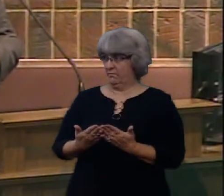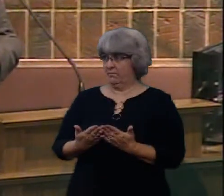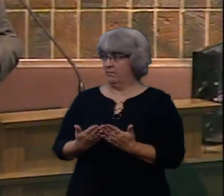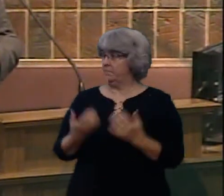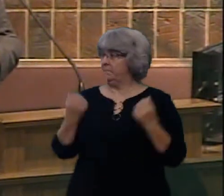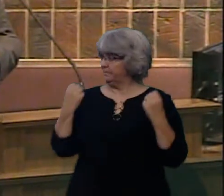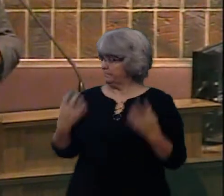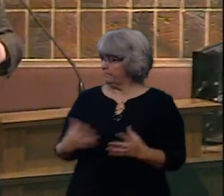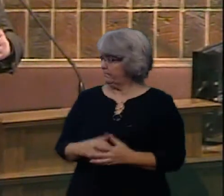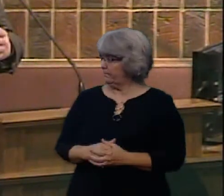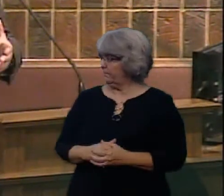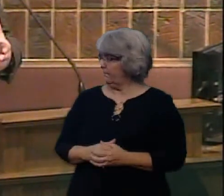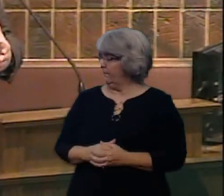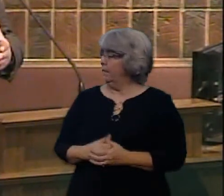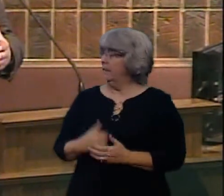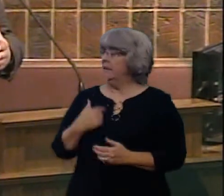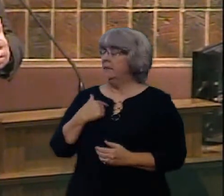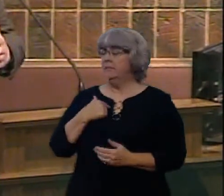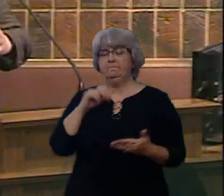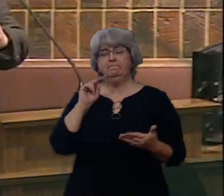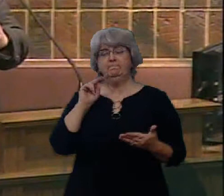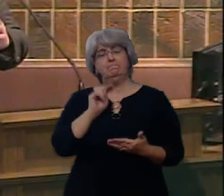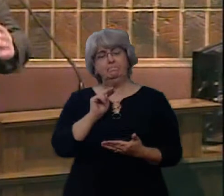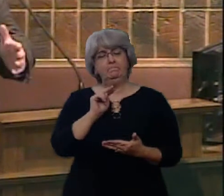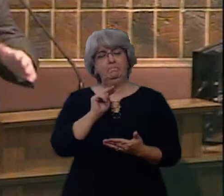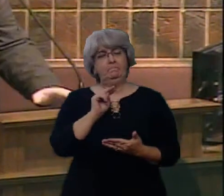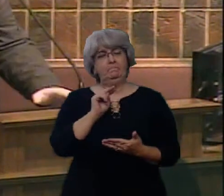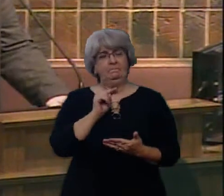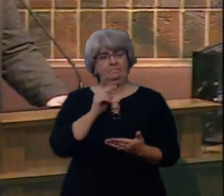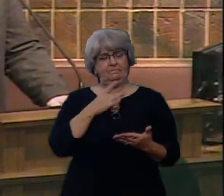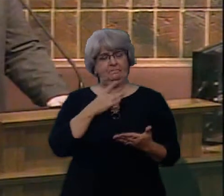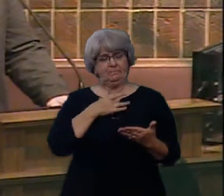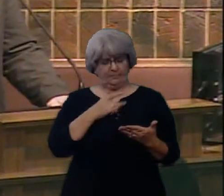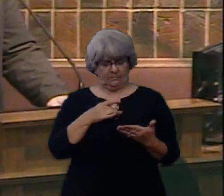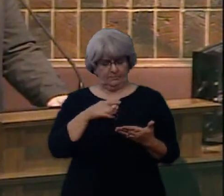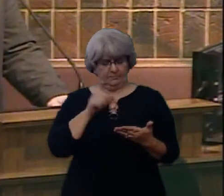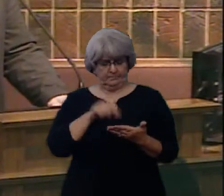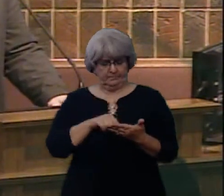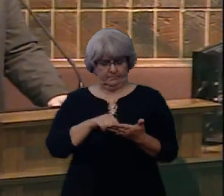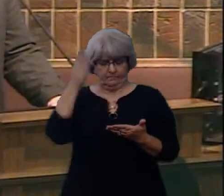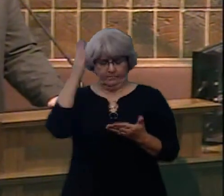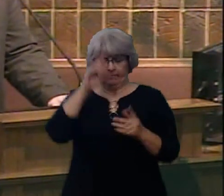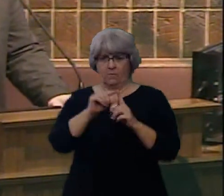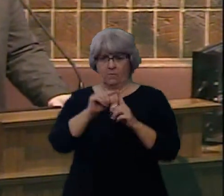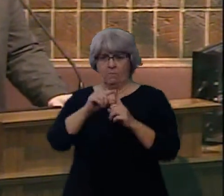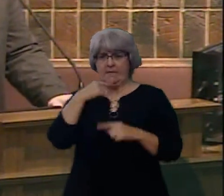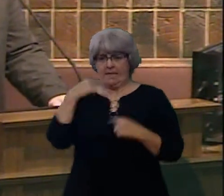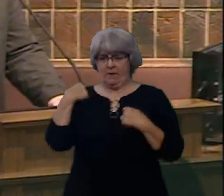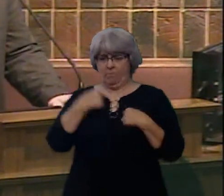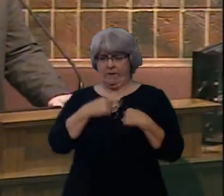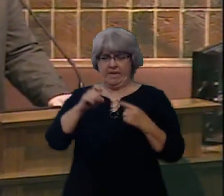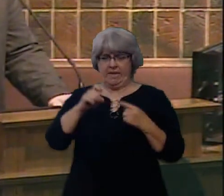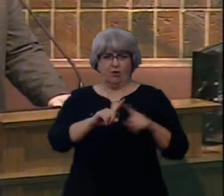But I find it very interesting that the Word of God here tells us to test these things, right?